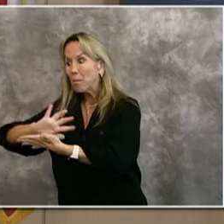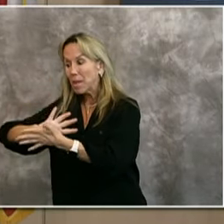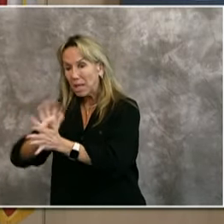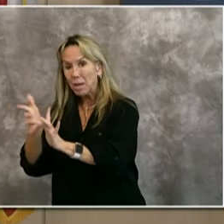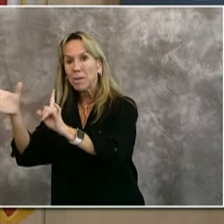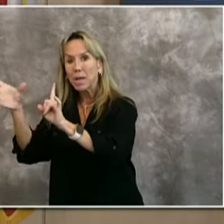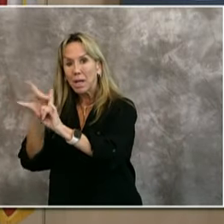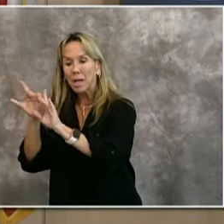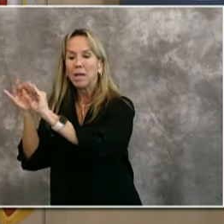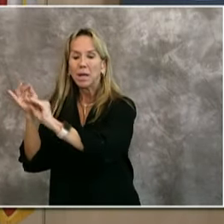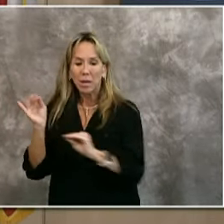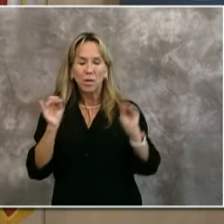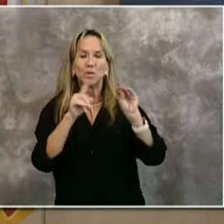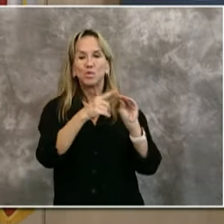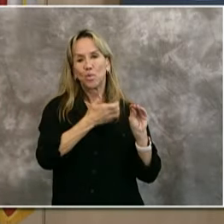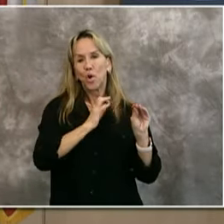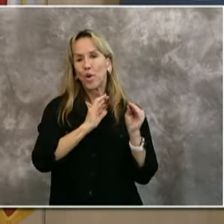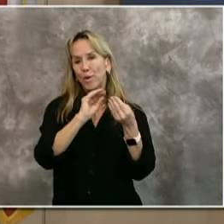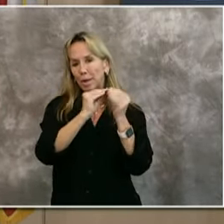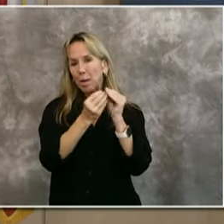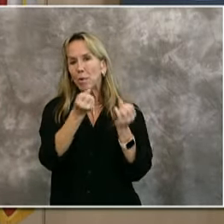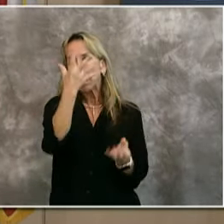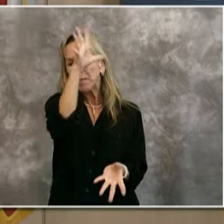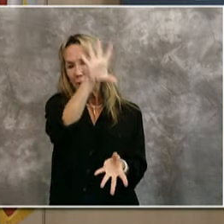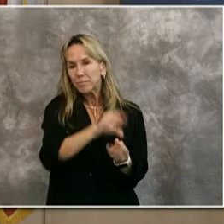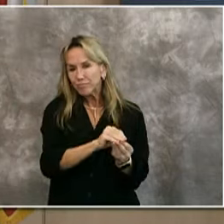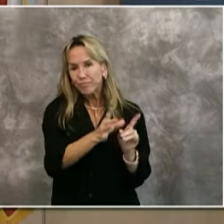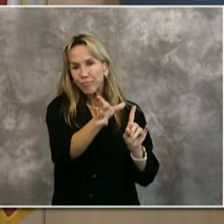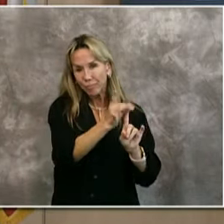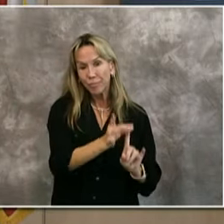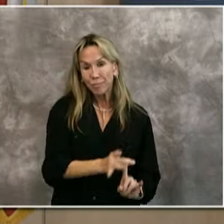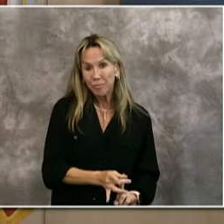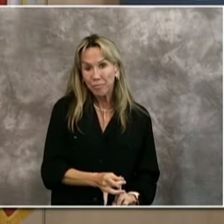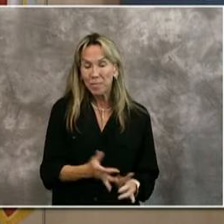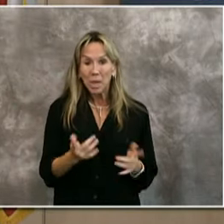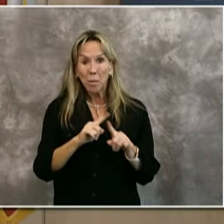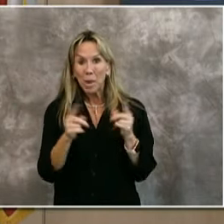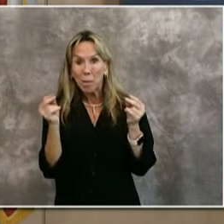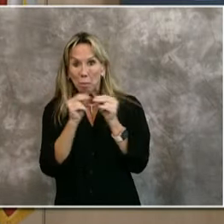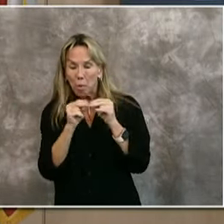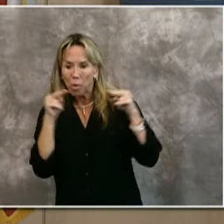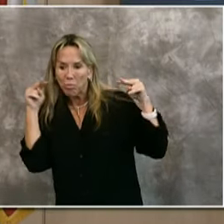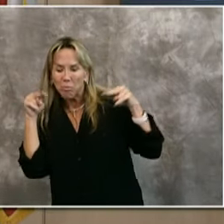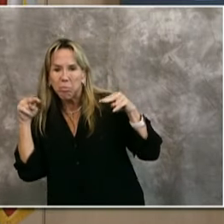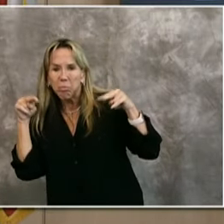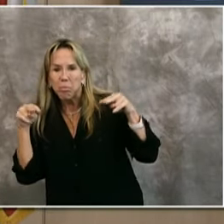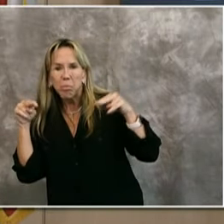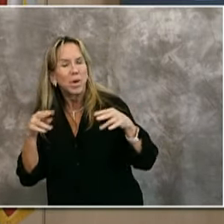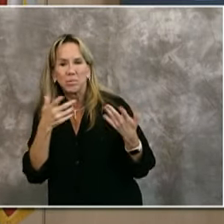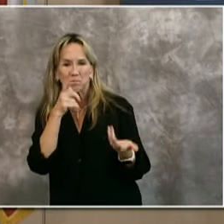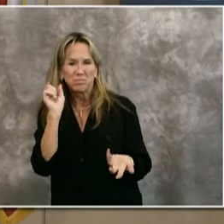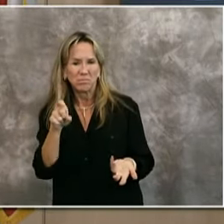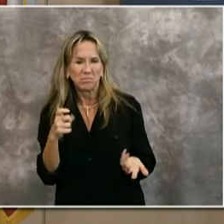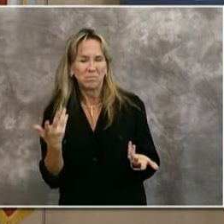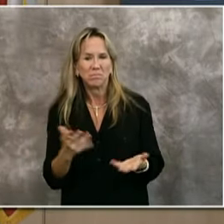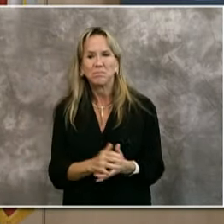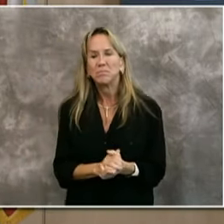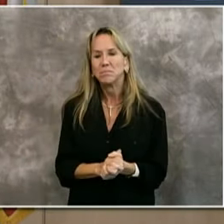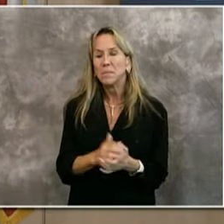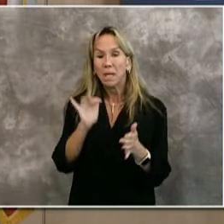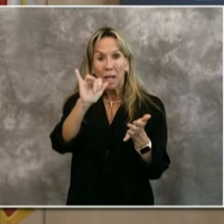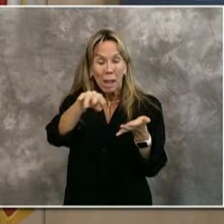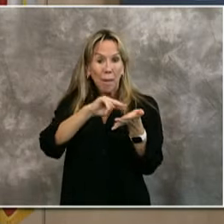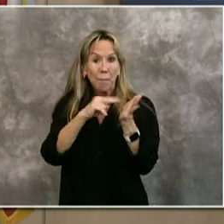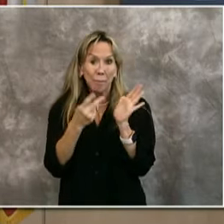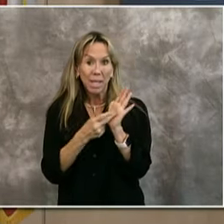number of statistics, but they don't really need too much more close contact identification. Does it